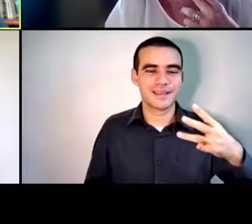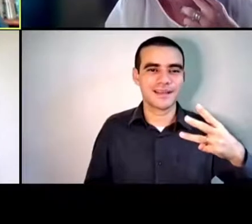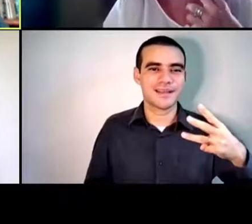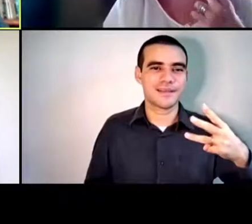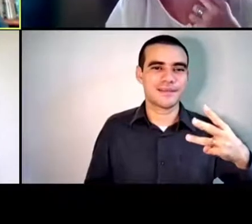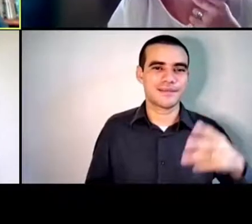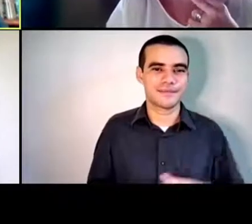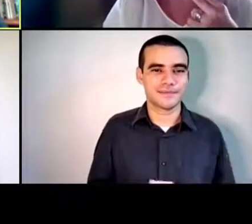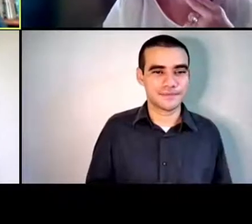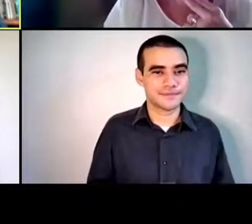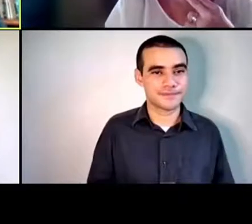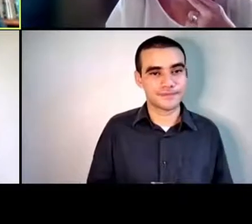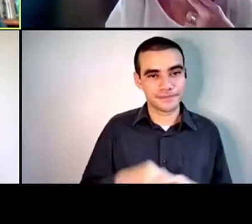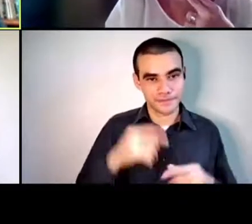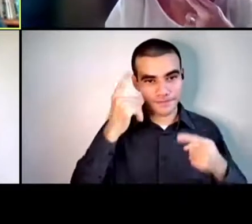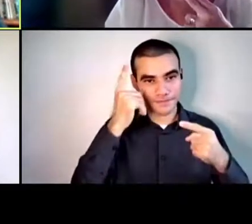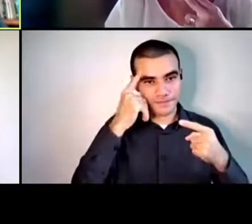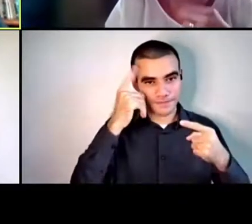The critical thinking,